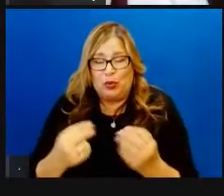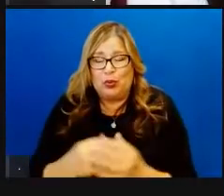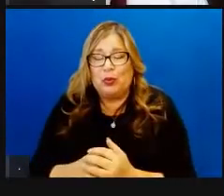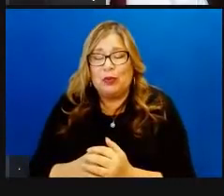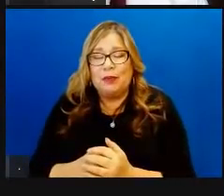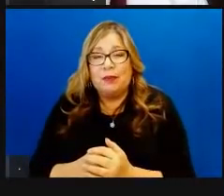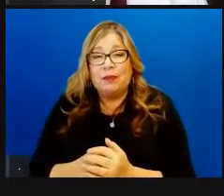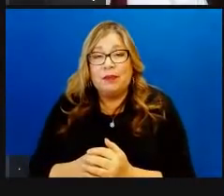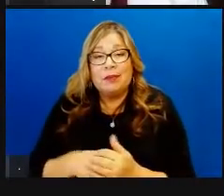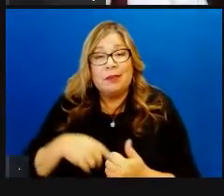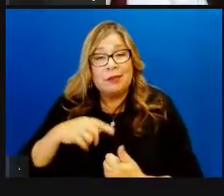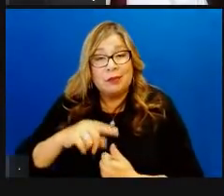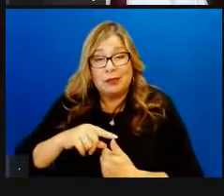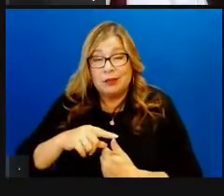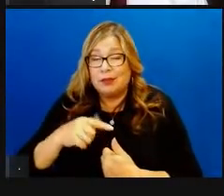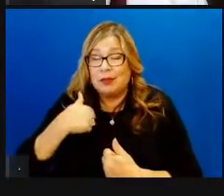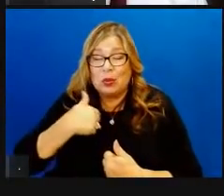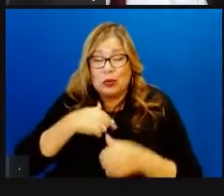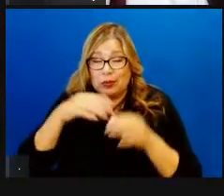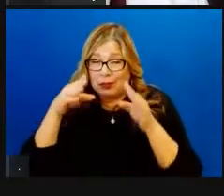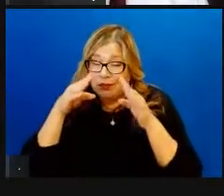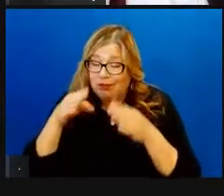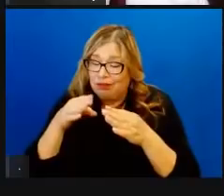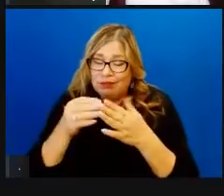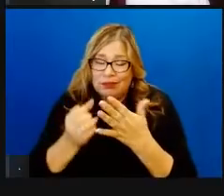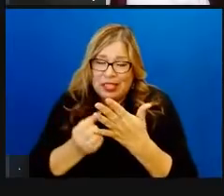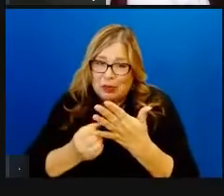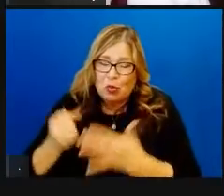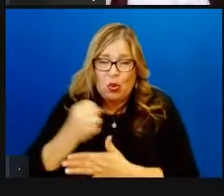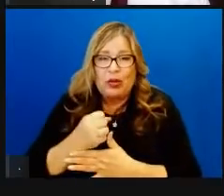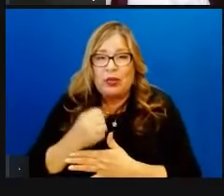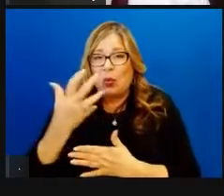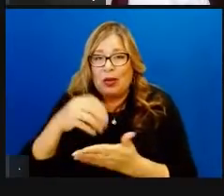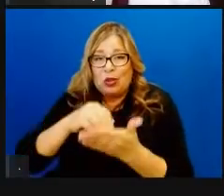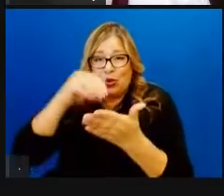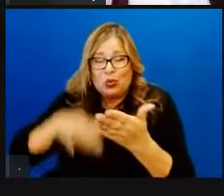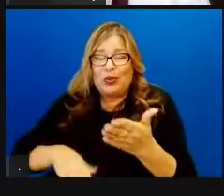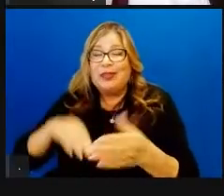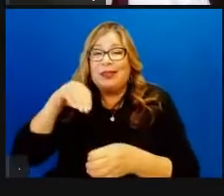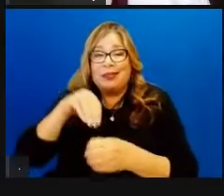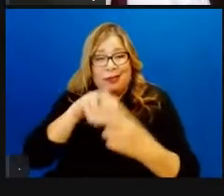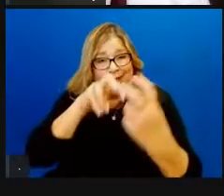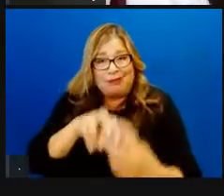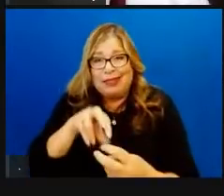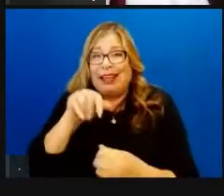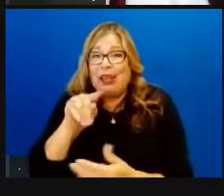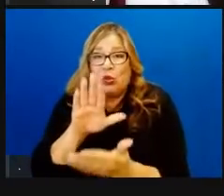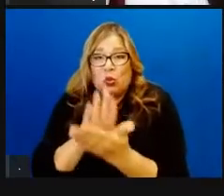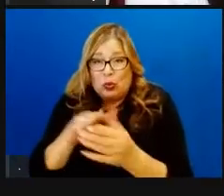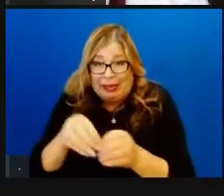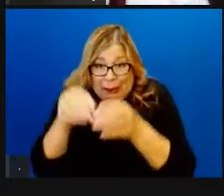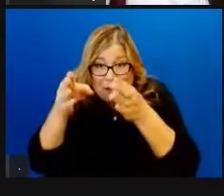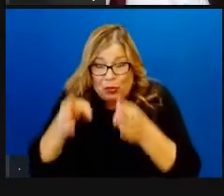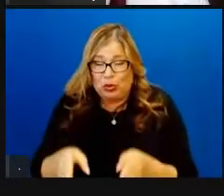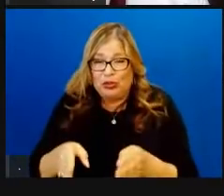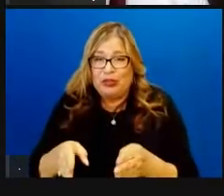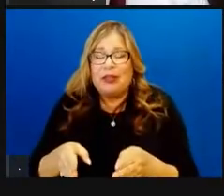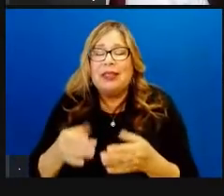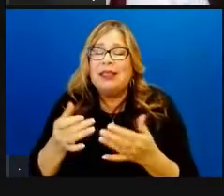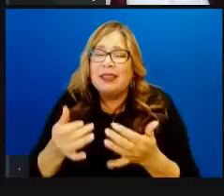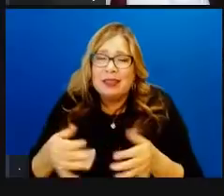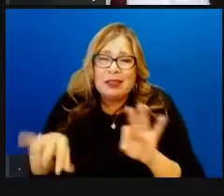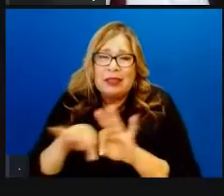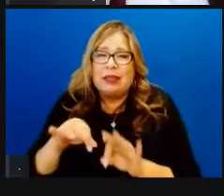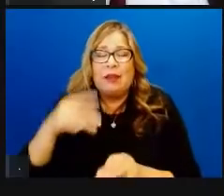heavily in-person instruction. There's no substitute, particularly for vulnerable populations. Schools are not just a